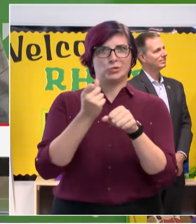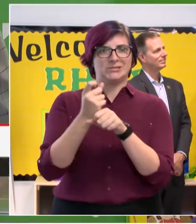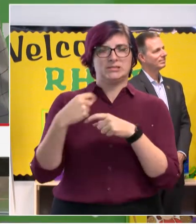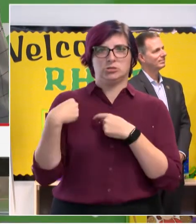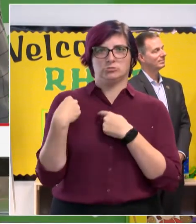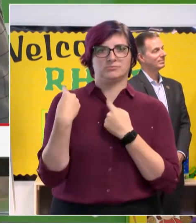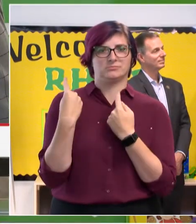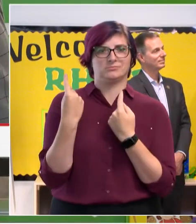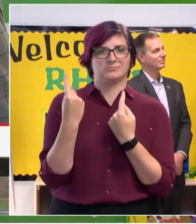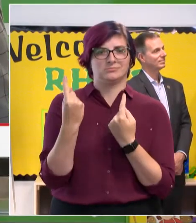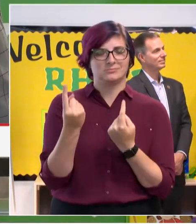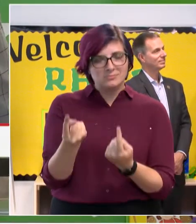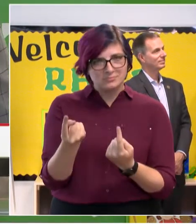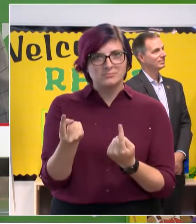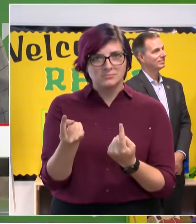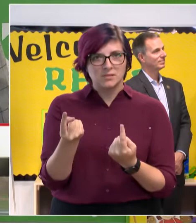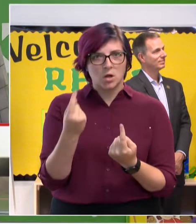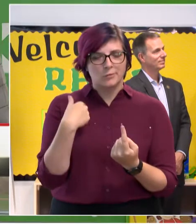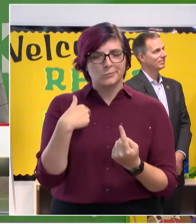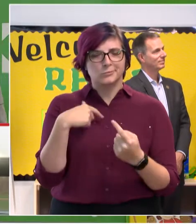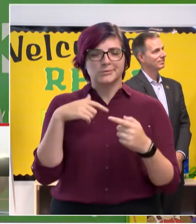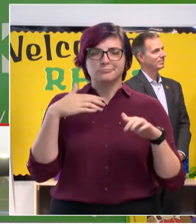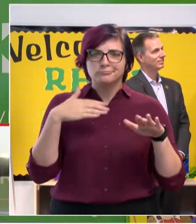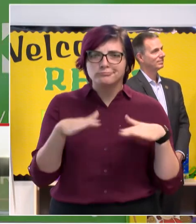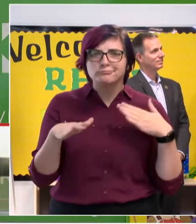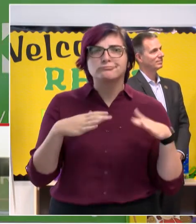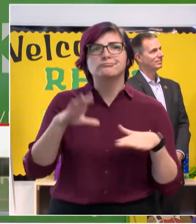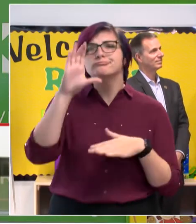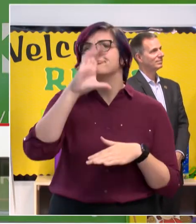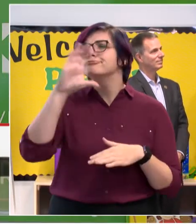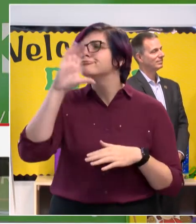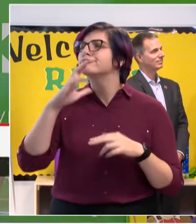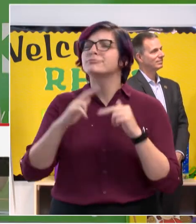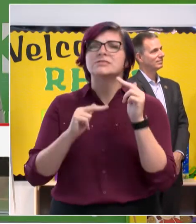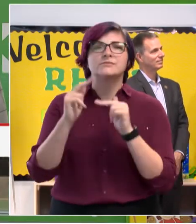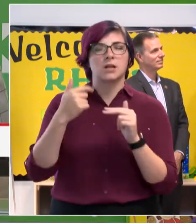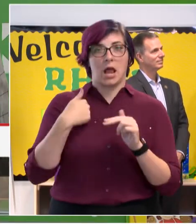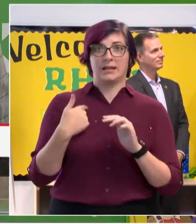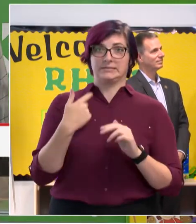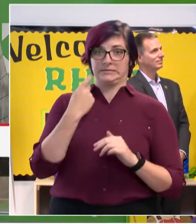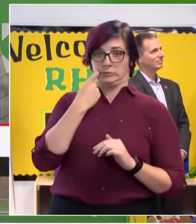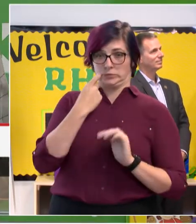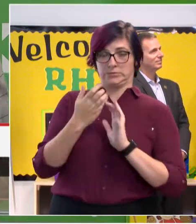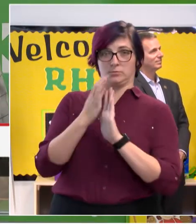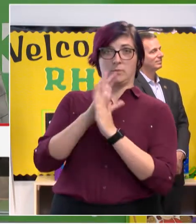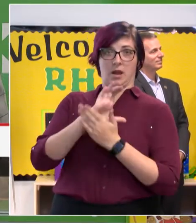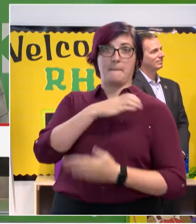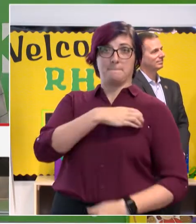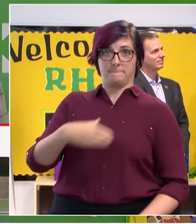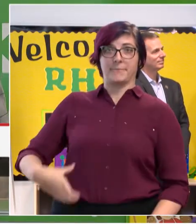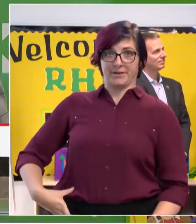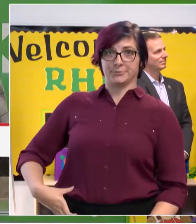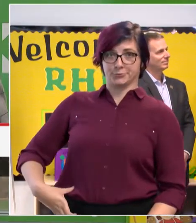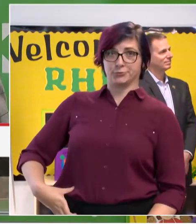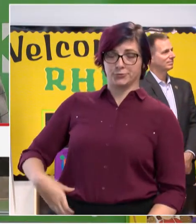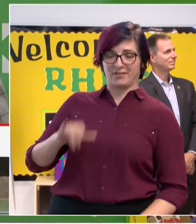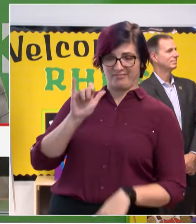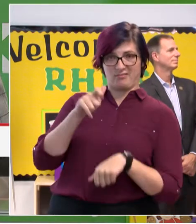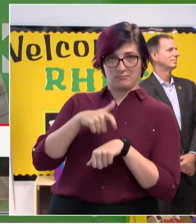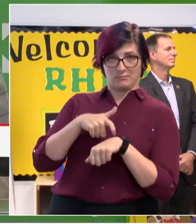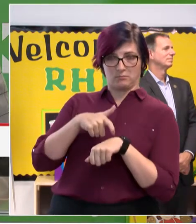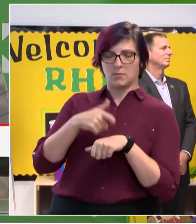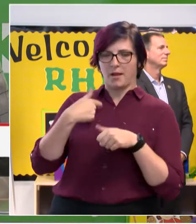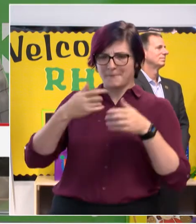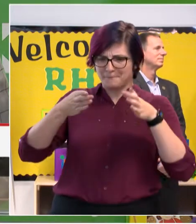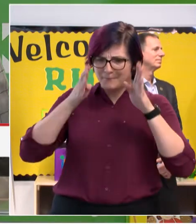since we walked through looking at facilities when I became mayor, and paid a lot of attention to